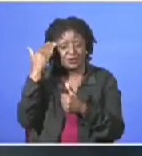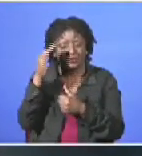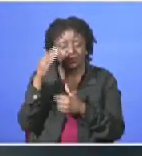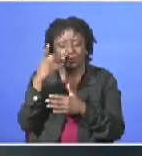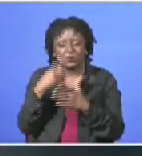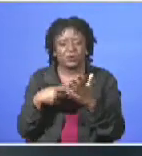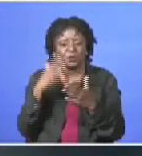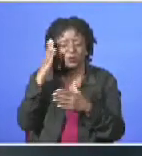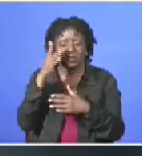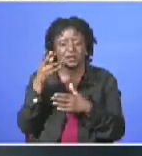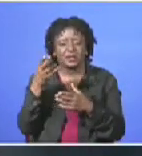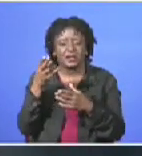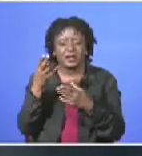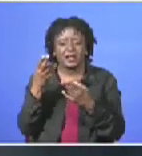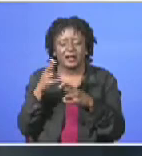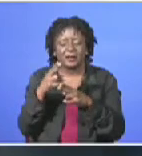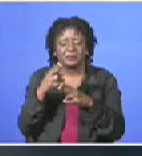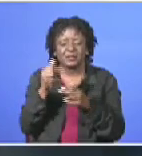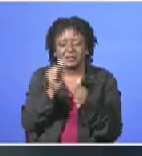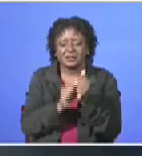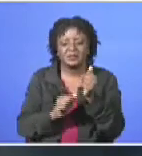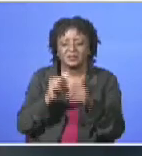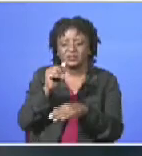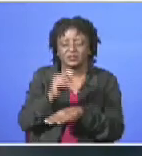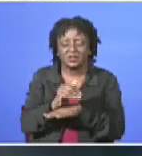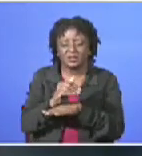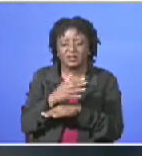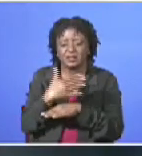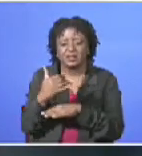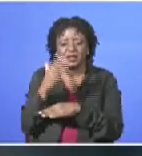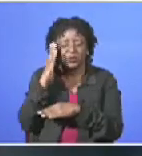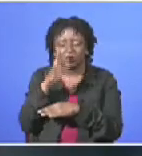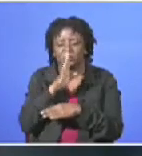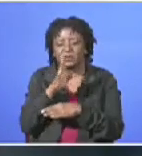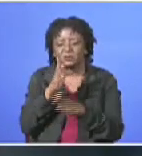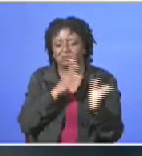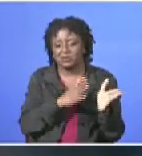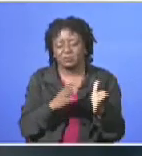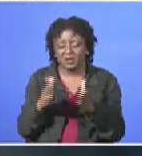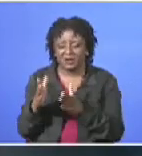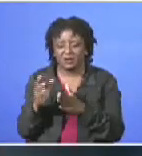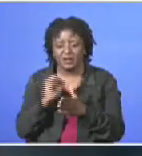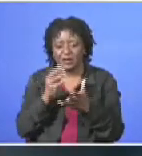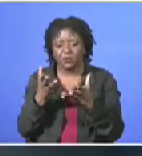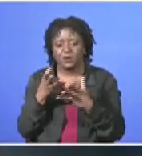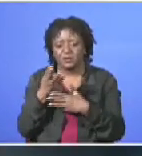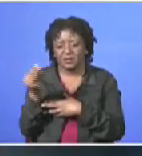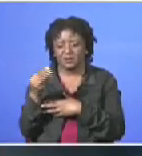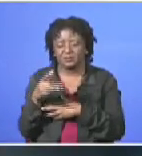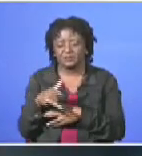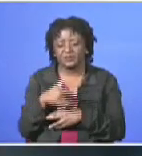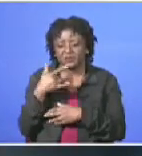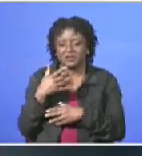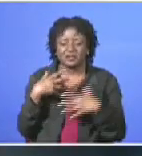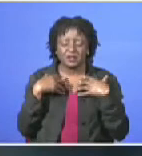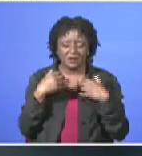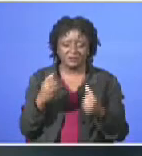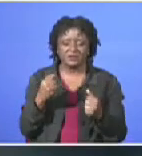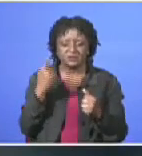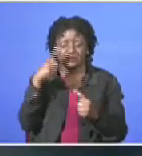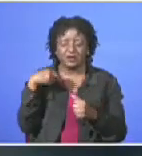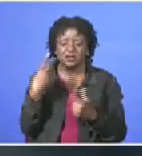night in and night out. They're going to be prepared. I want them to feel confidence. But in order for us to do that, we have to